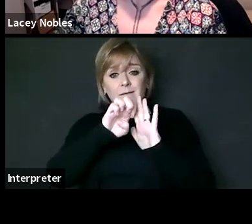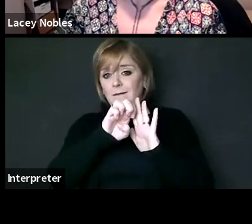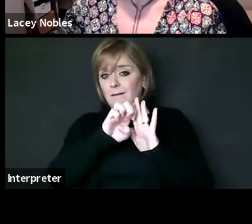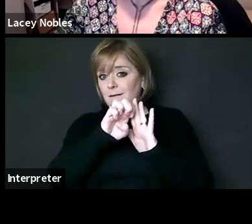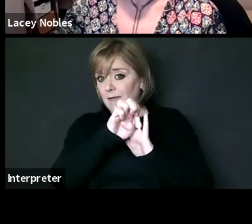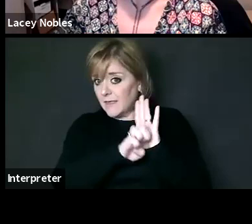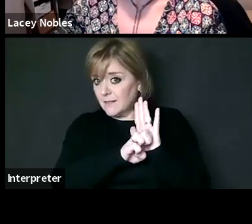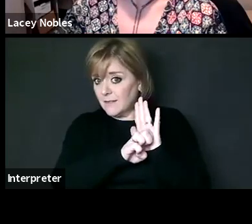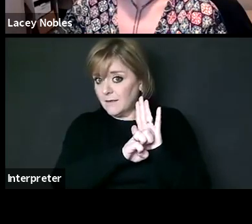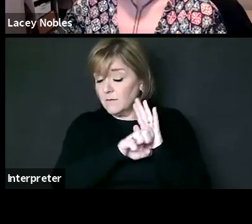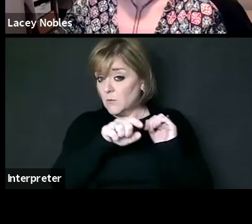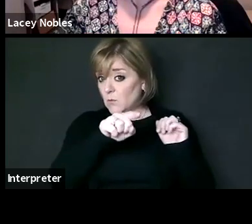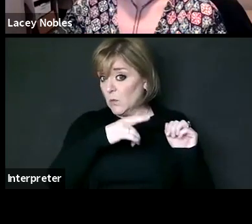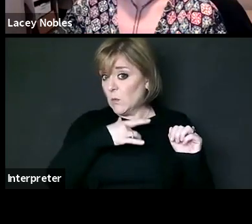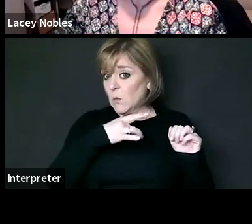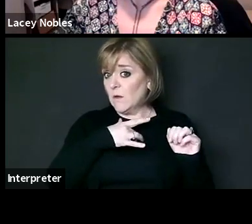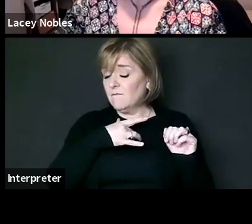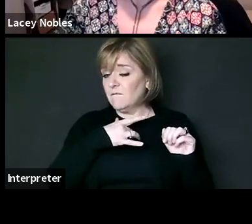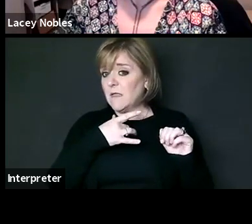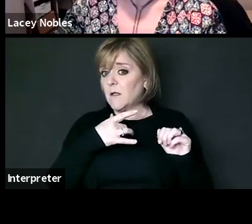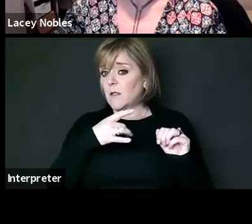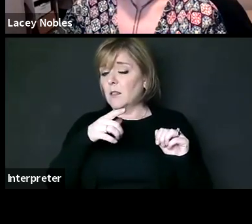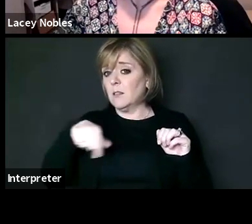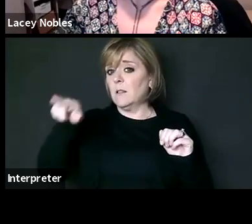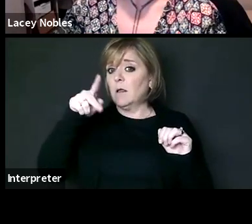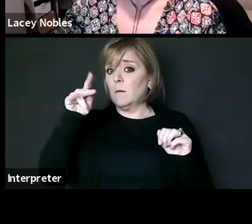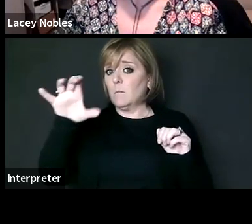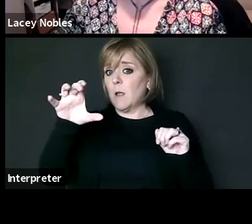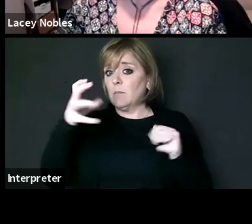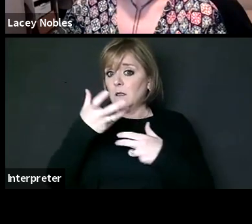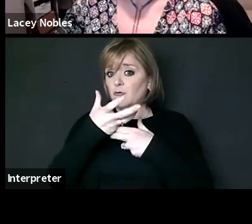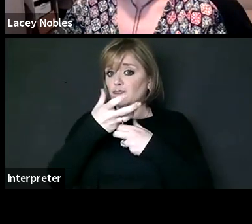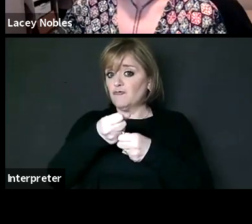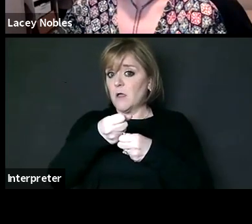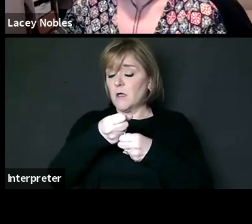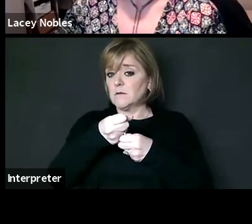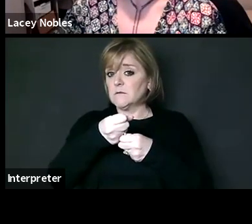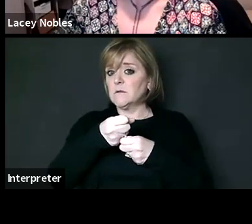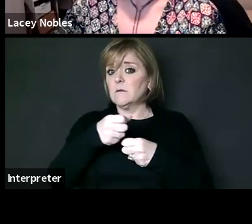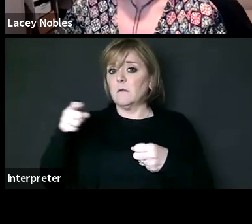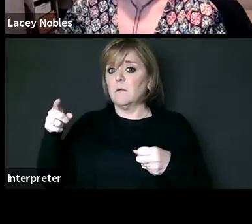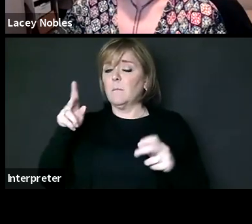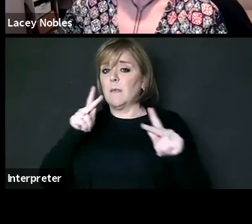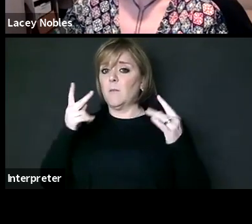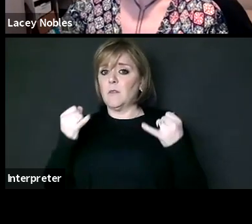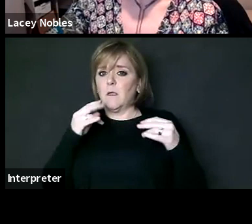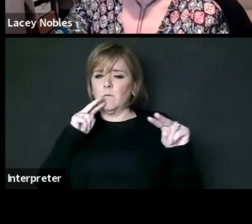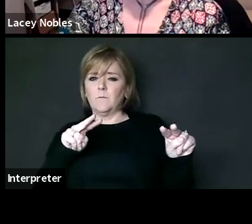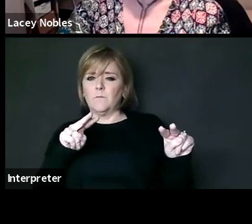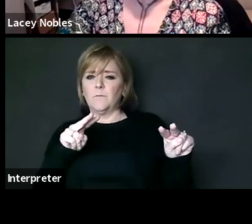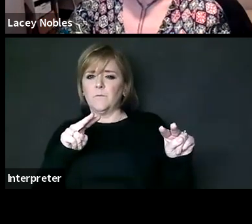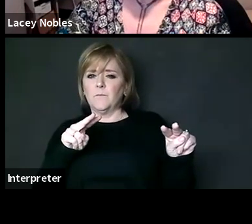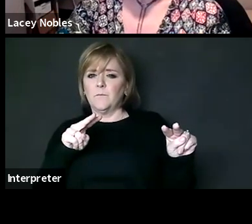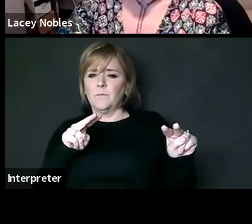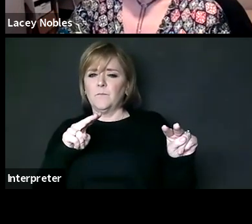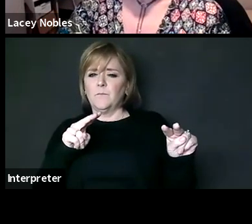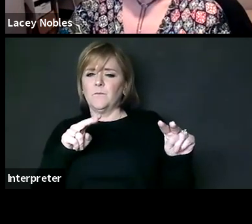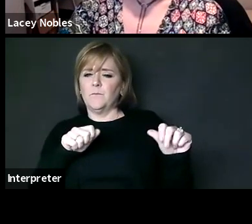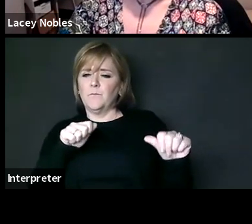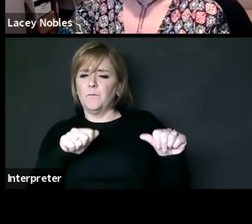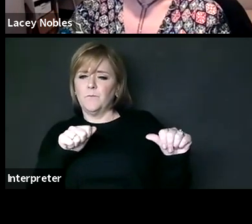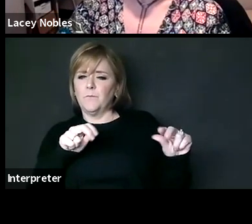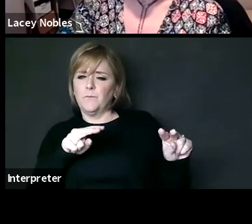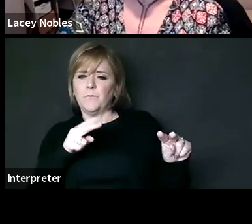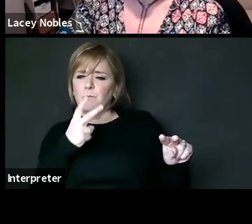do you believe that you compromised the public trust by participating in this recent funeral mock?